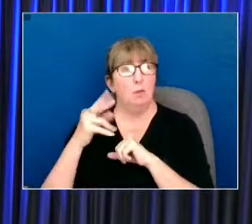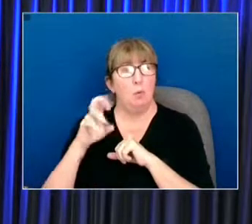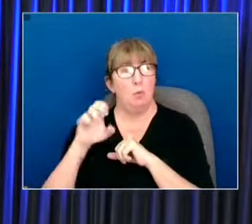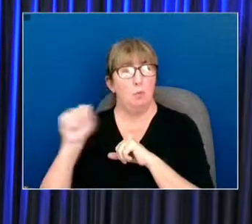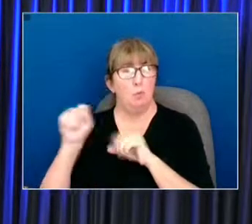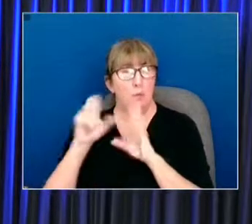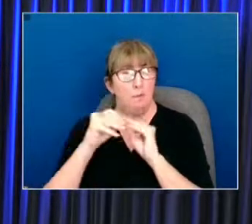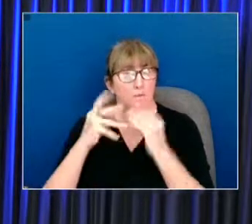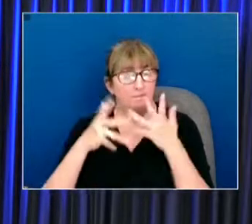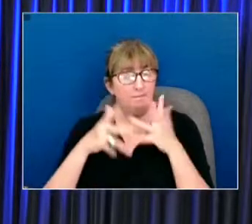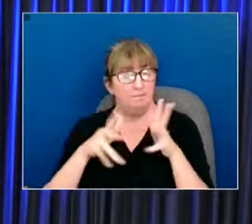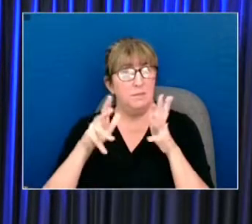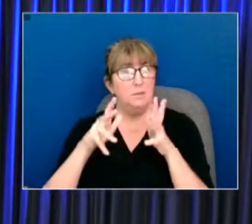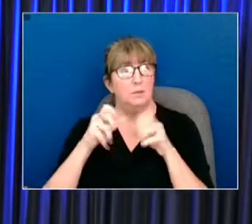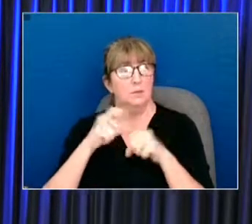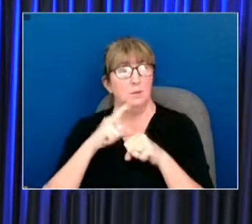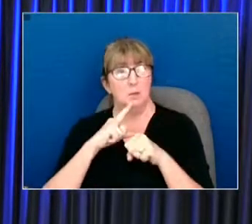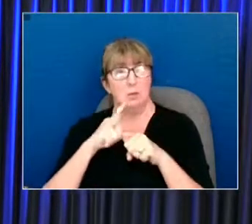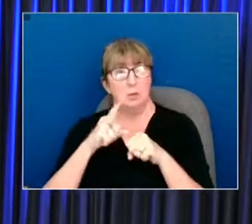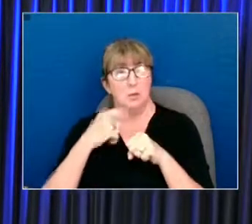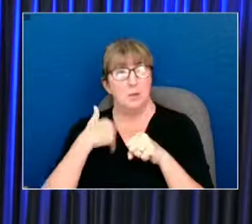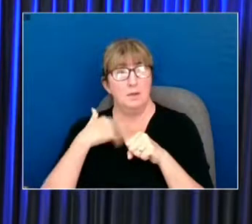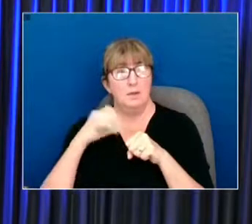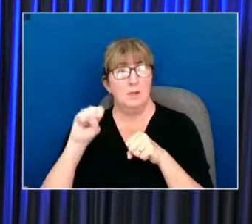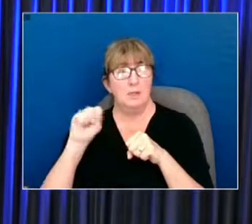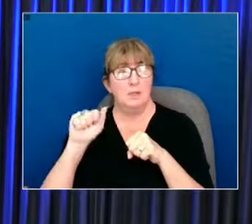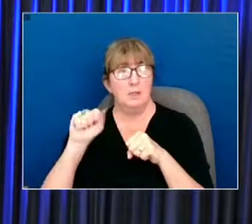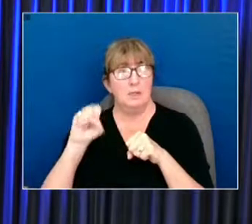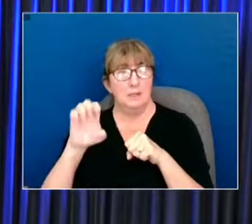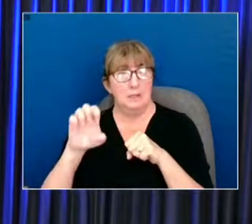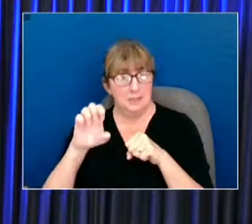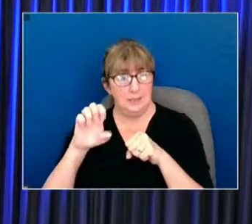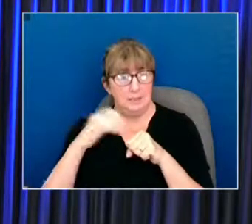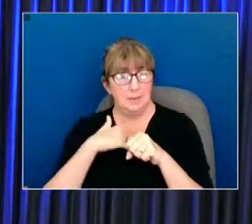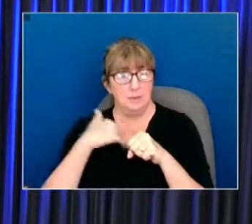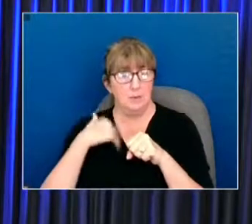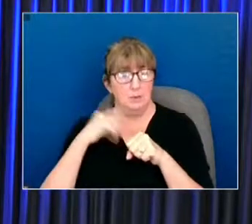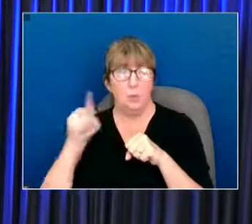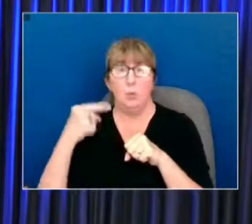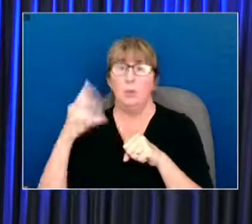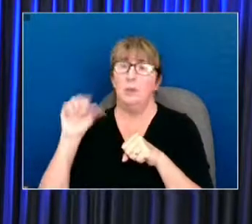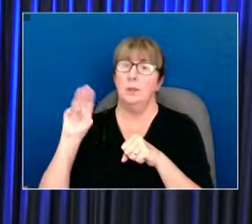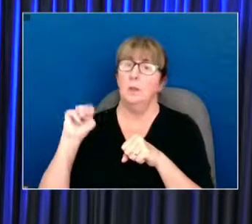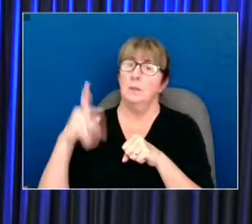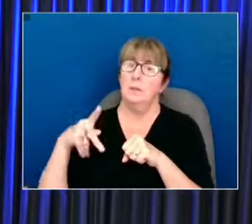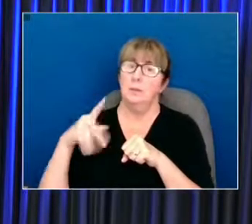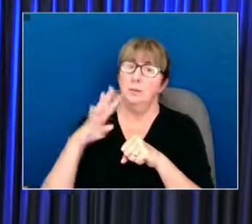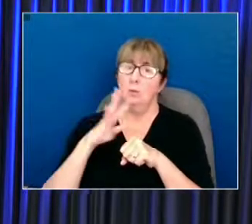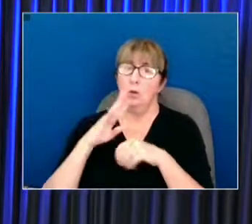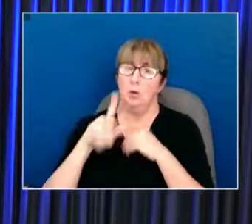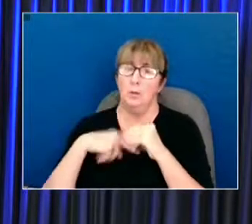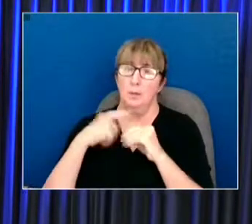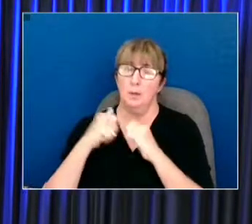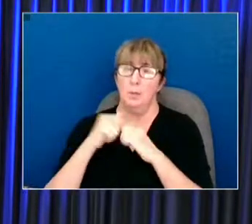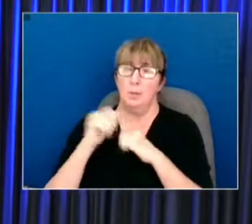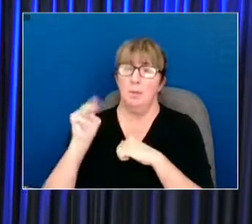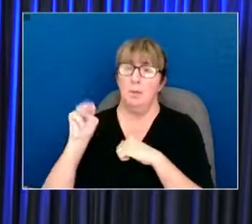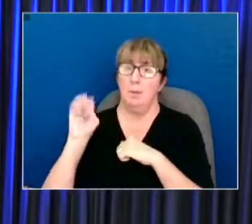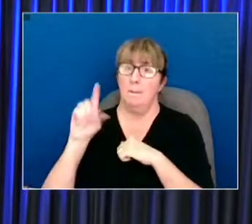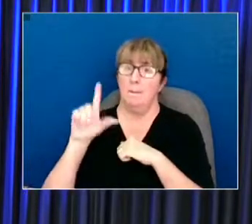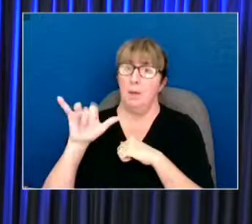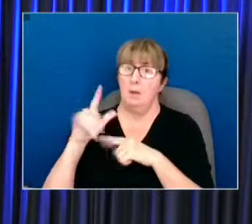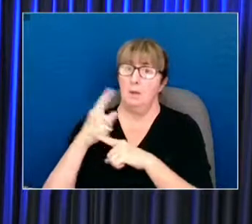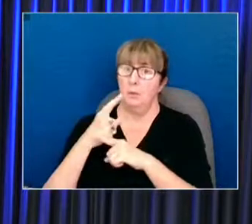Just want to make sure I made that clear because we have some SAAC members on the call. So after this, it'll just be composition stuff we're discussing with Molly, correct? That's